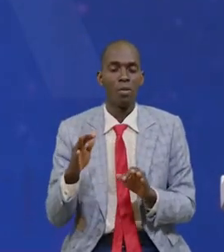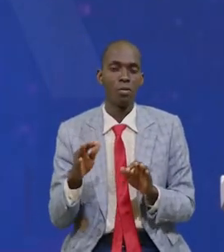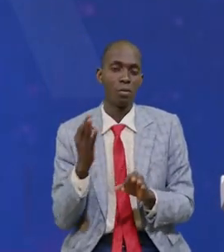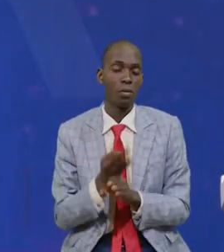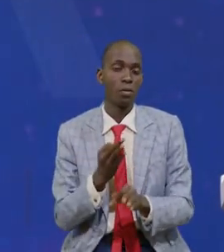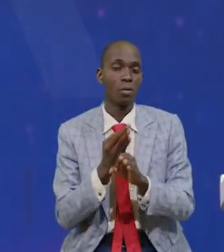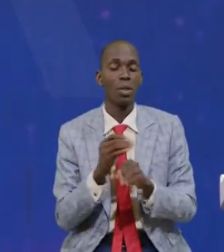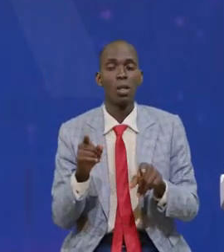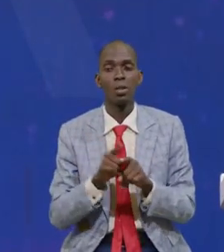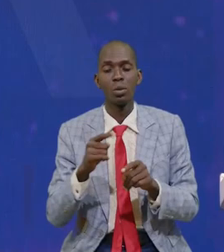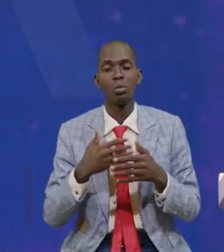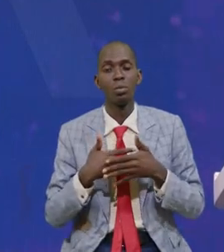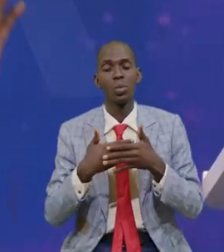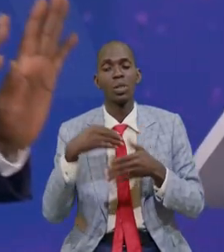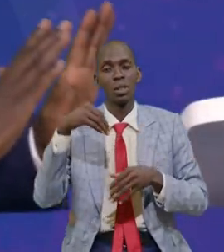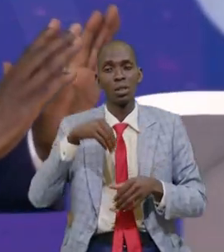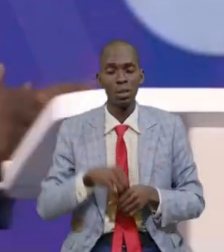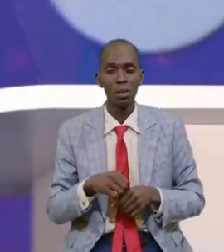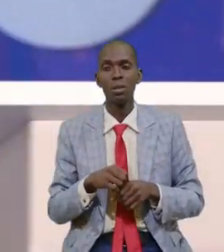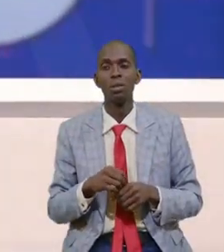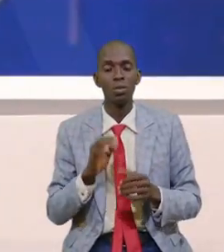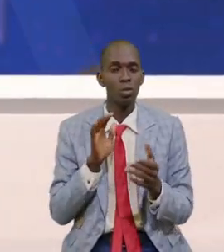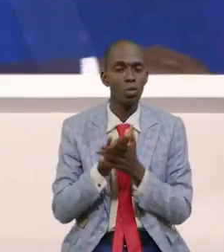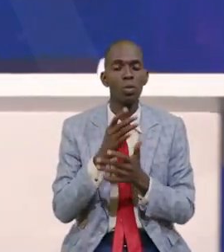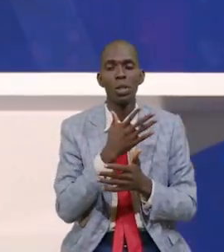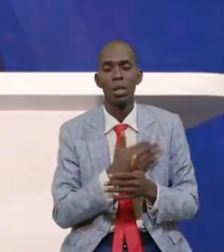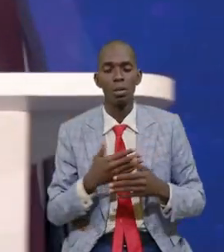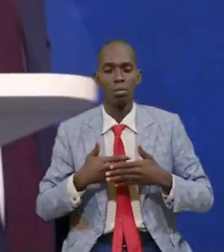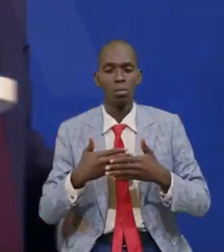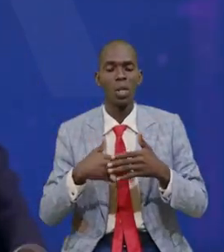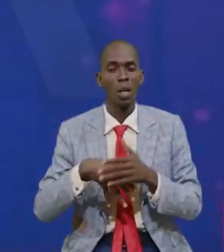out overcoming power, silently